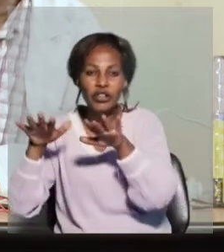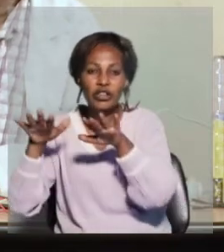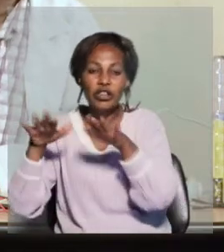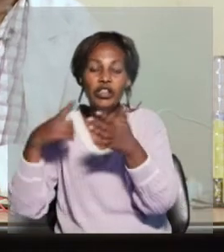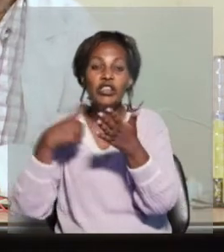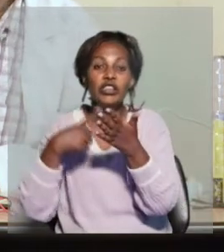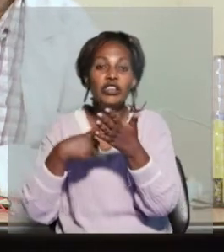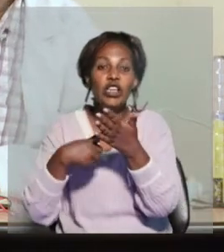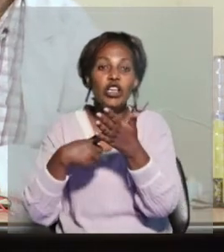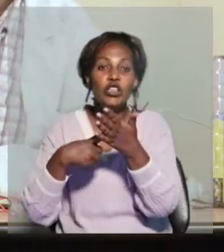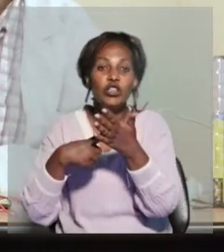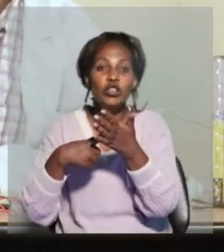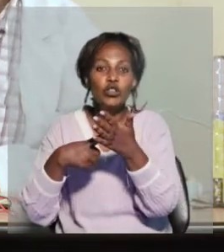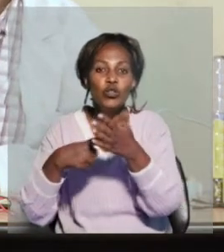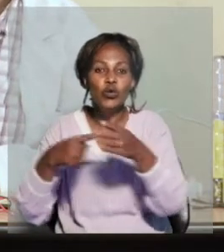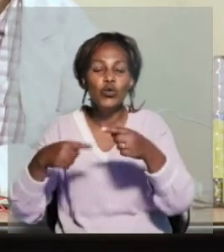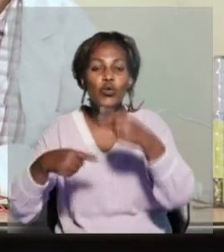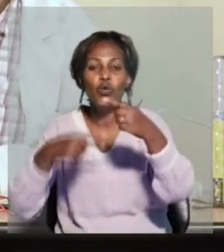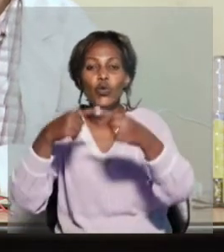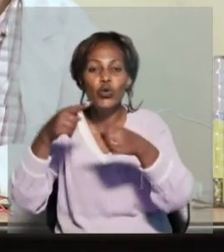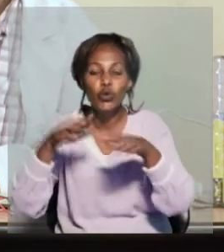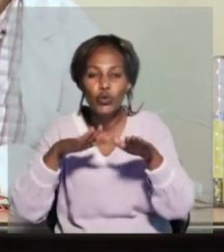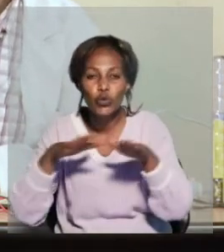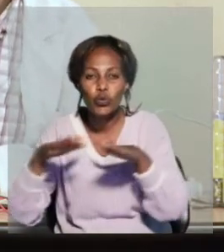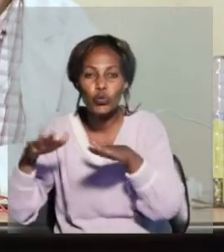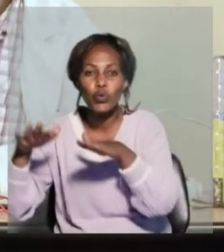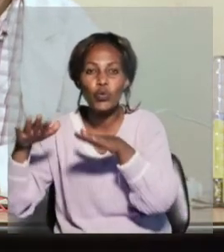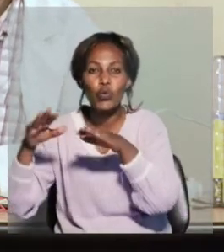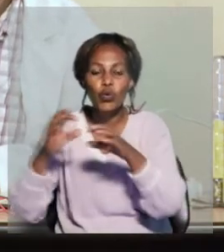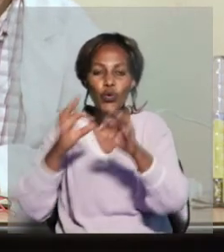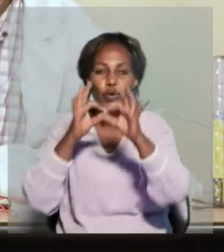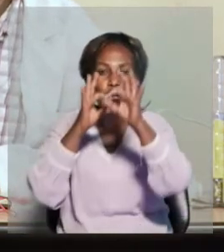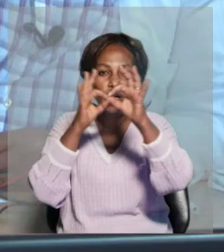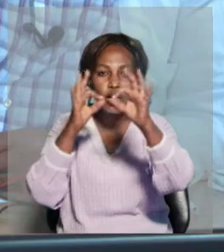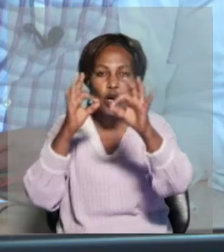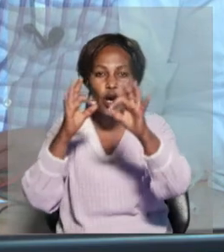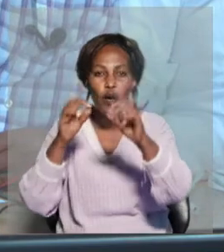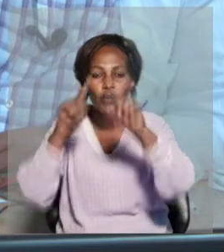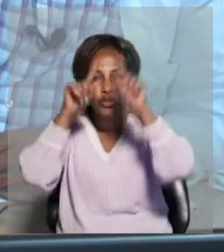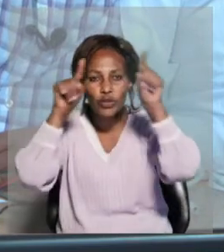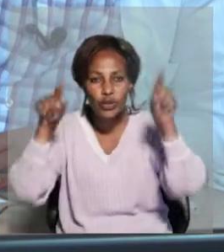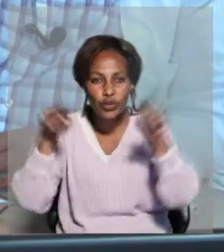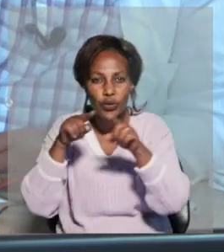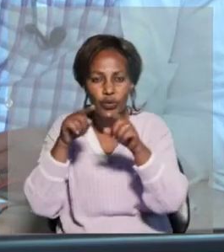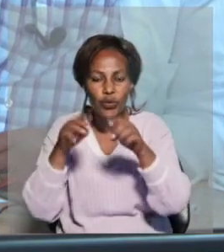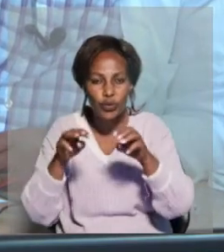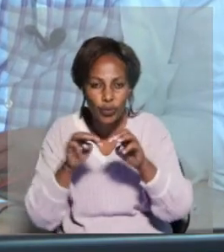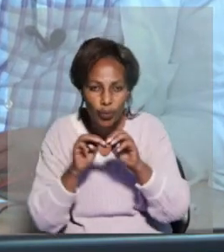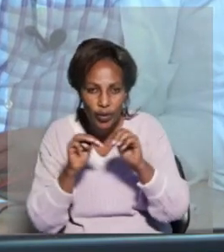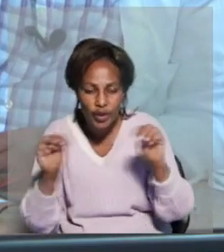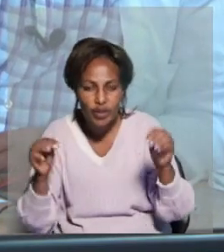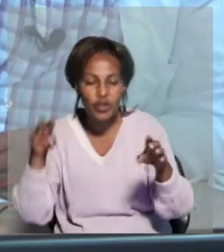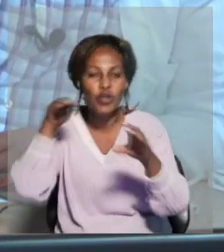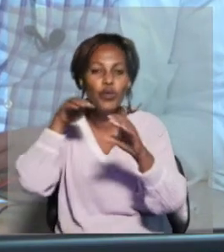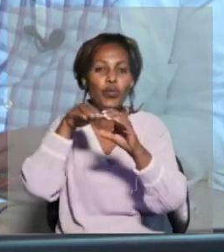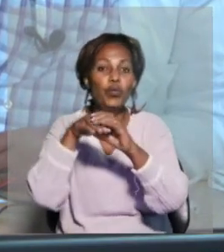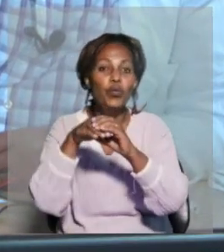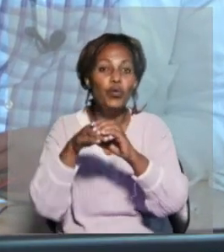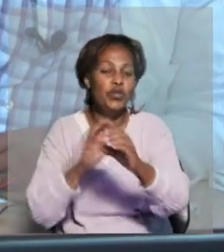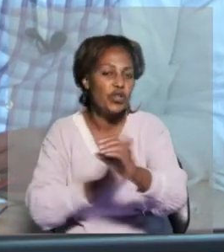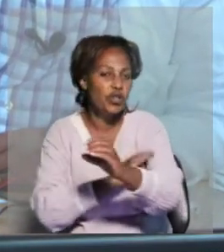that is flowing through the lamp circuit to measure the input